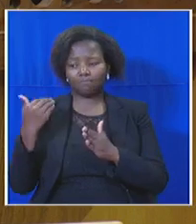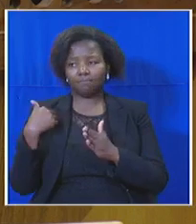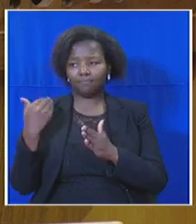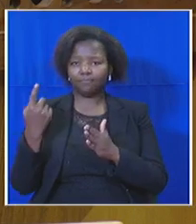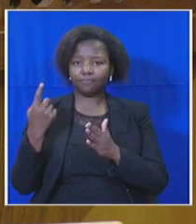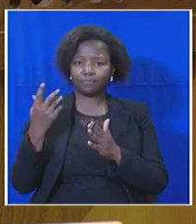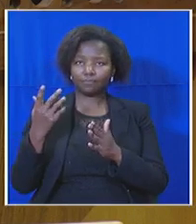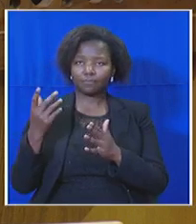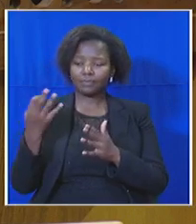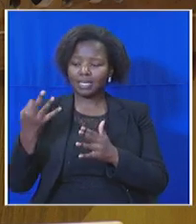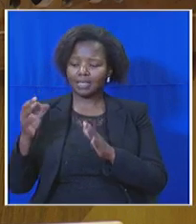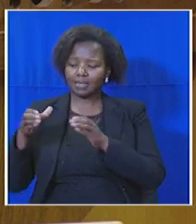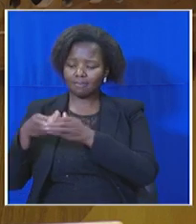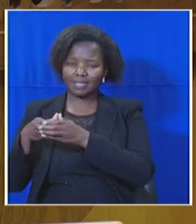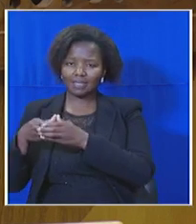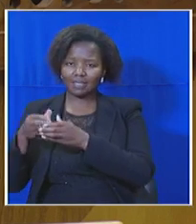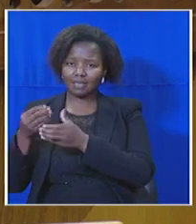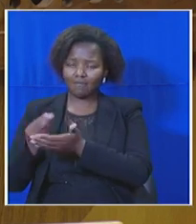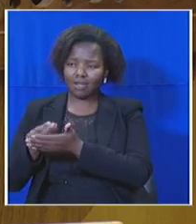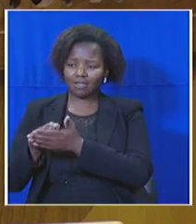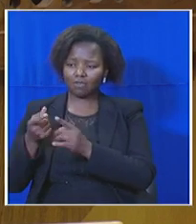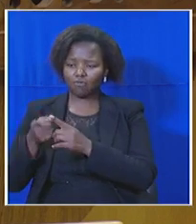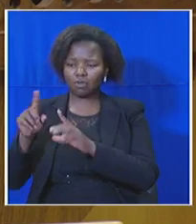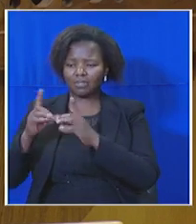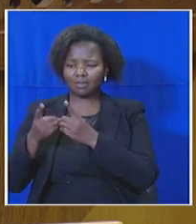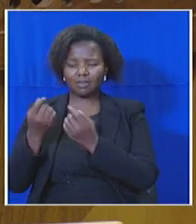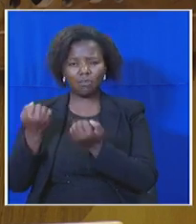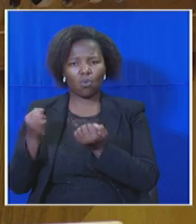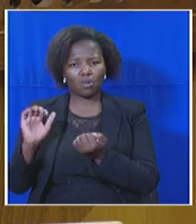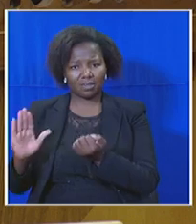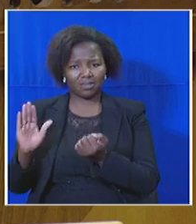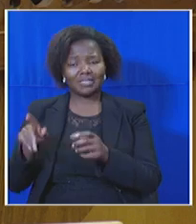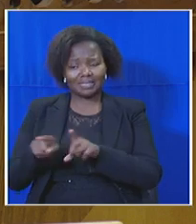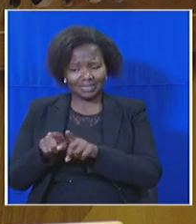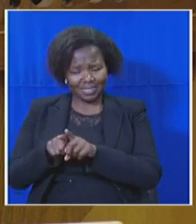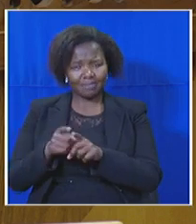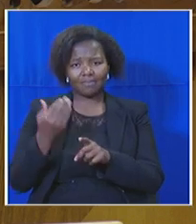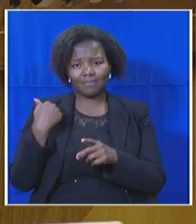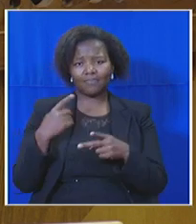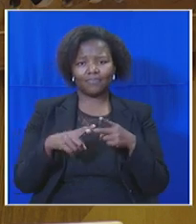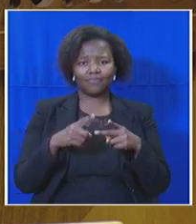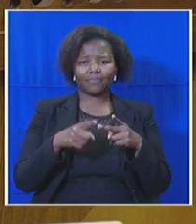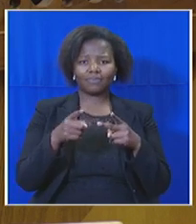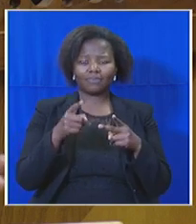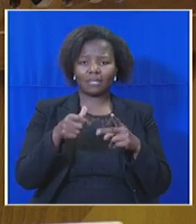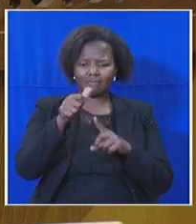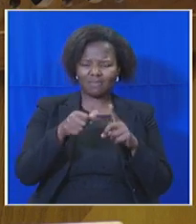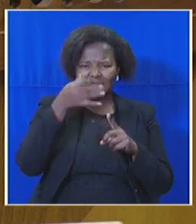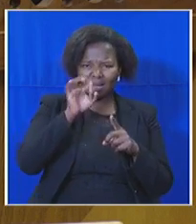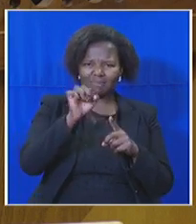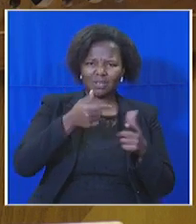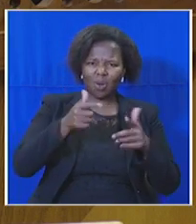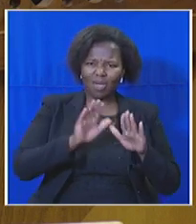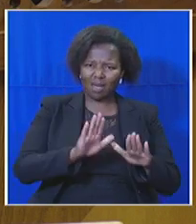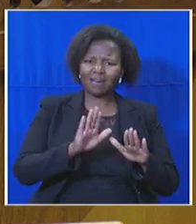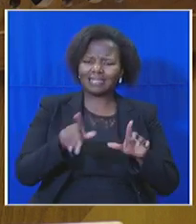third-party fund administered by the Department of Justice, it is exactly the same as a trust account of an attorney. But and here lies the problem.